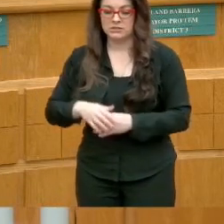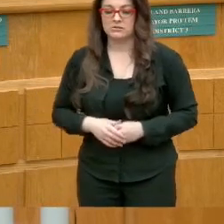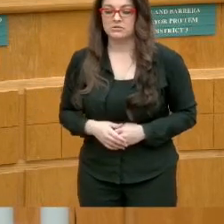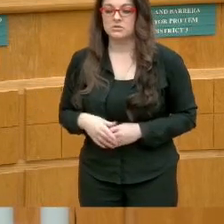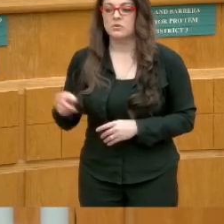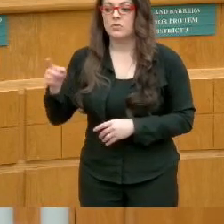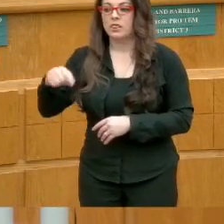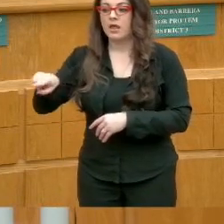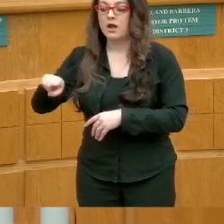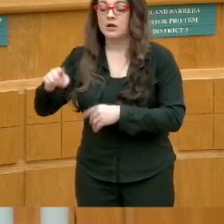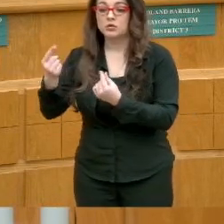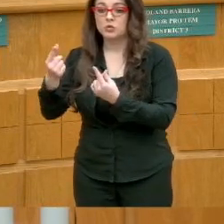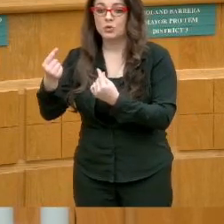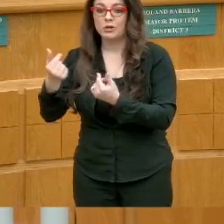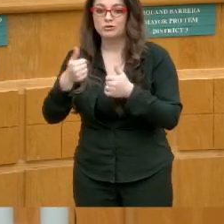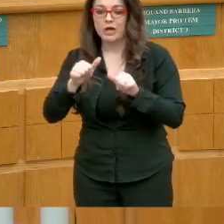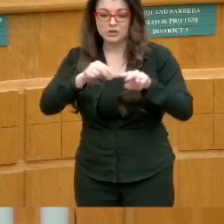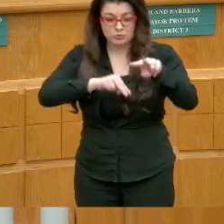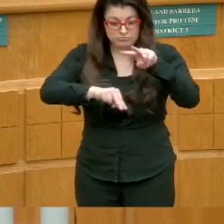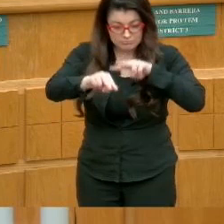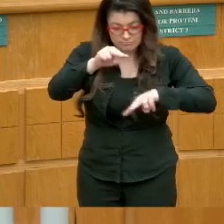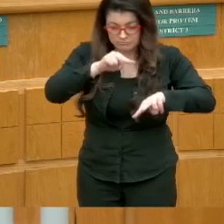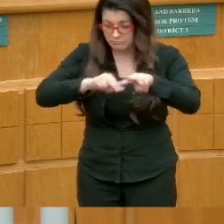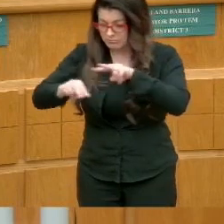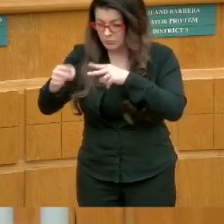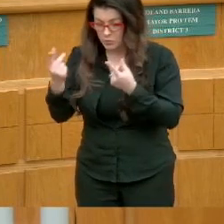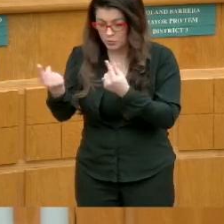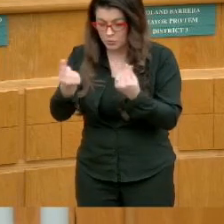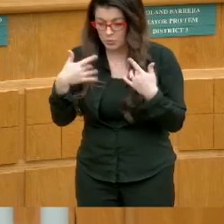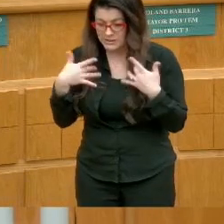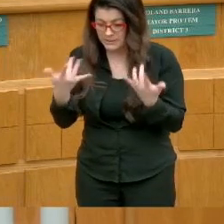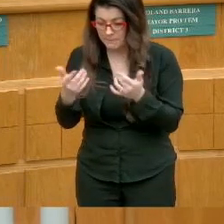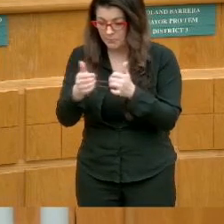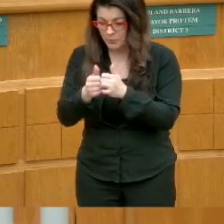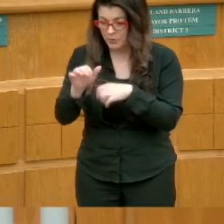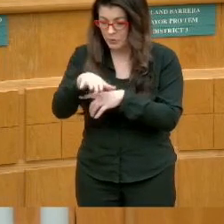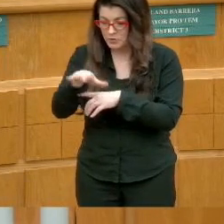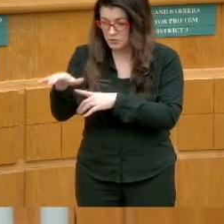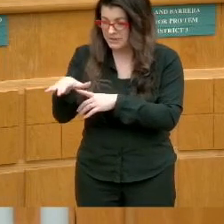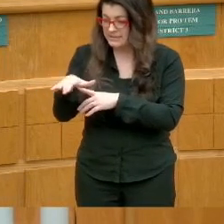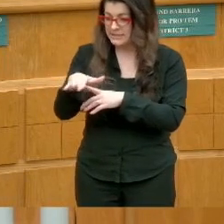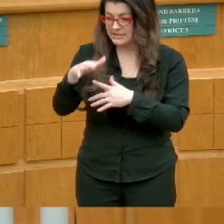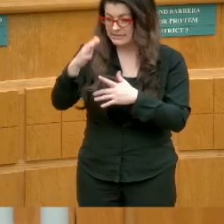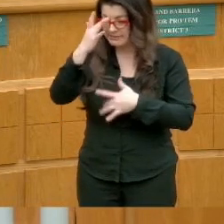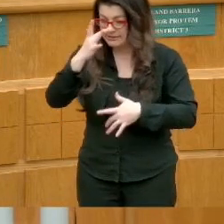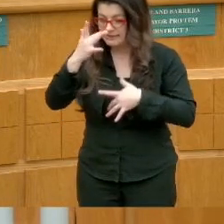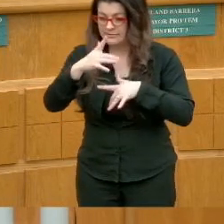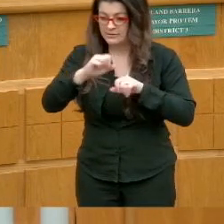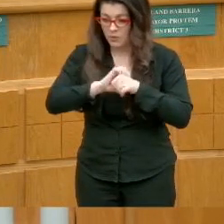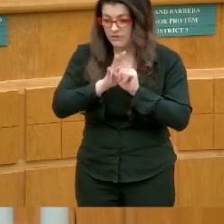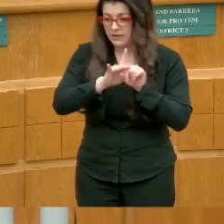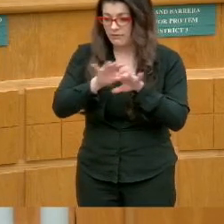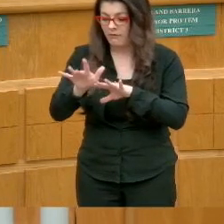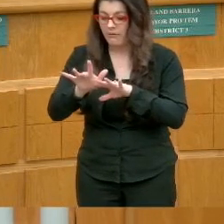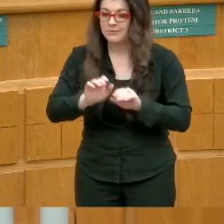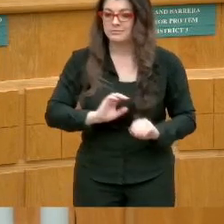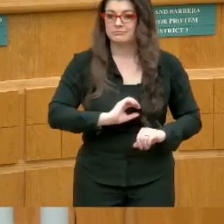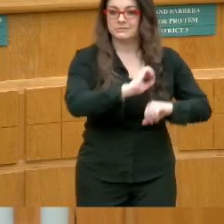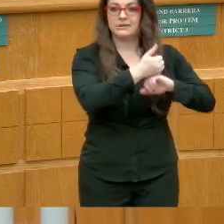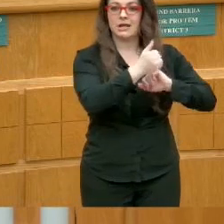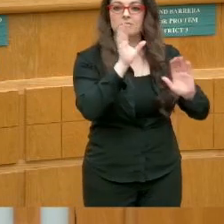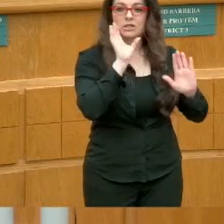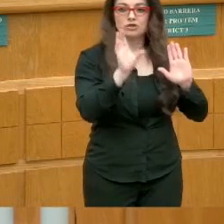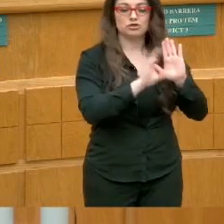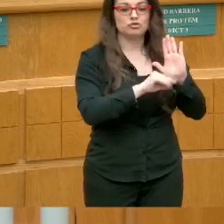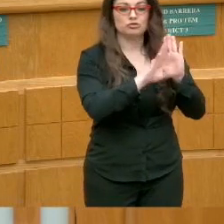COVID cases in our coastal Bend region. They're also showing us how folks are interacting with each other